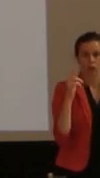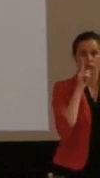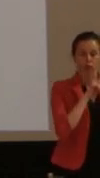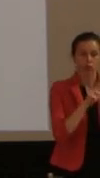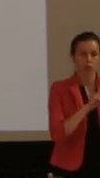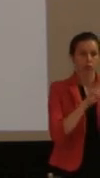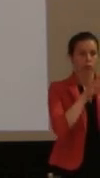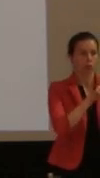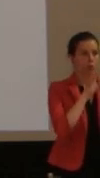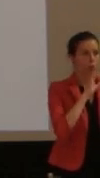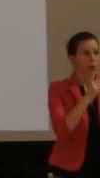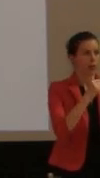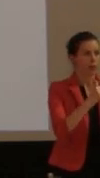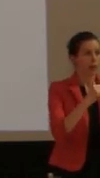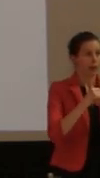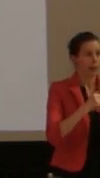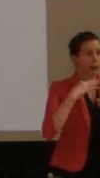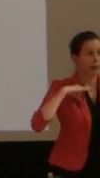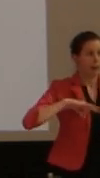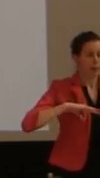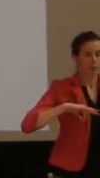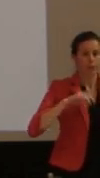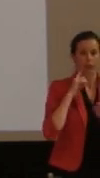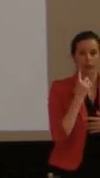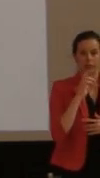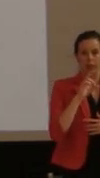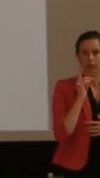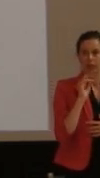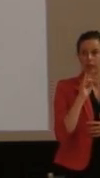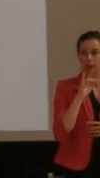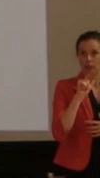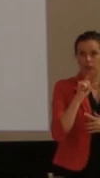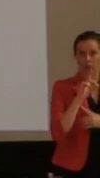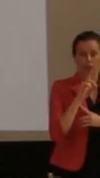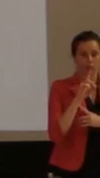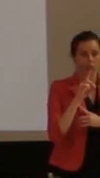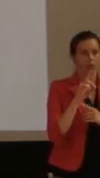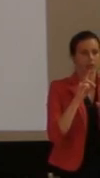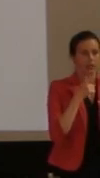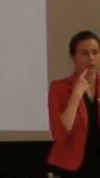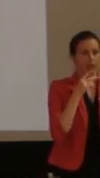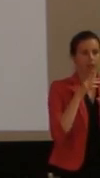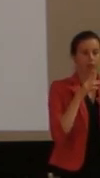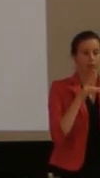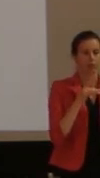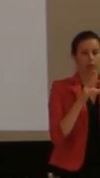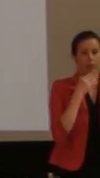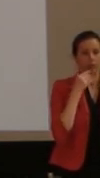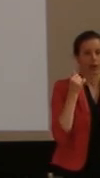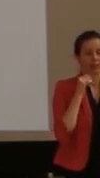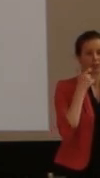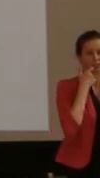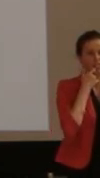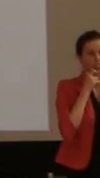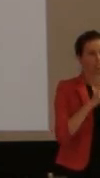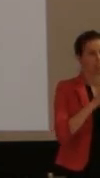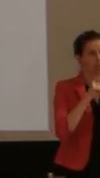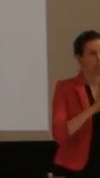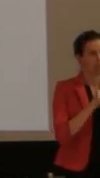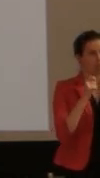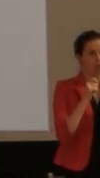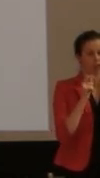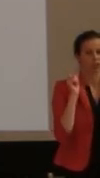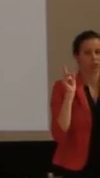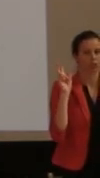help. I think Dr. Dara Richardson-Heron, the chief engagement officer, said it best in a recent article. She